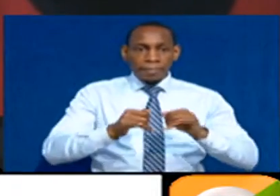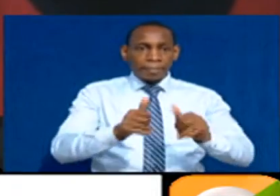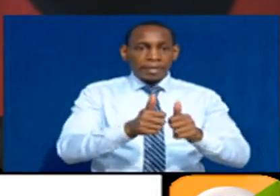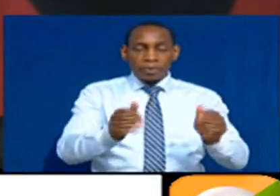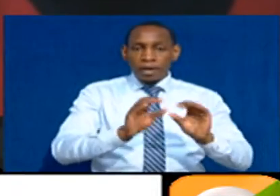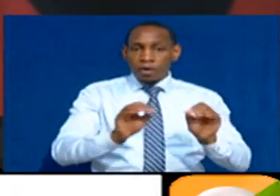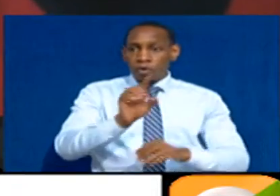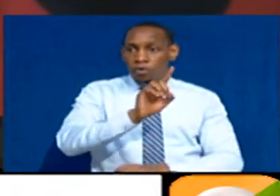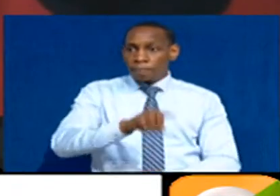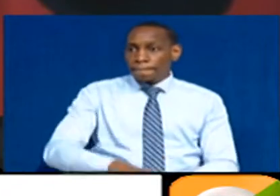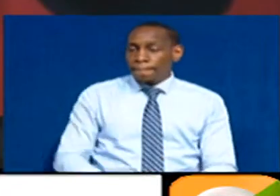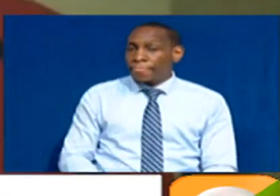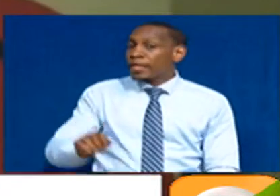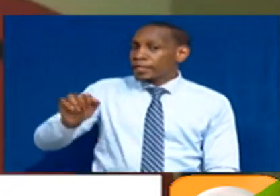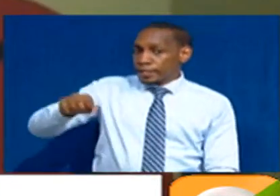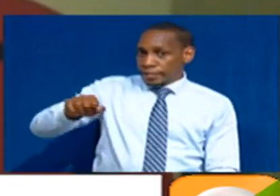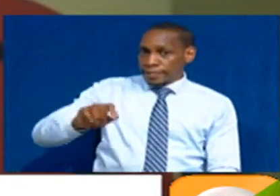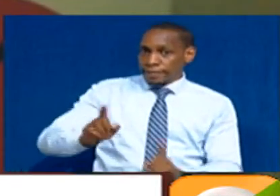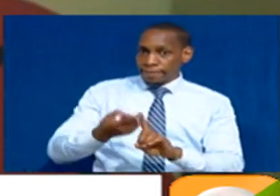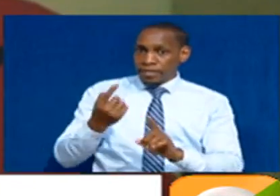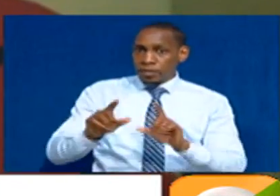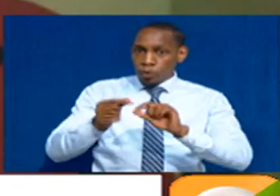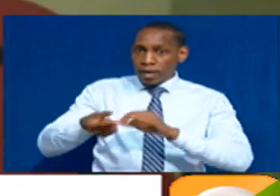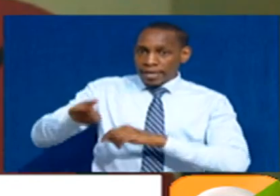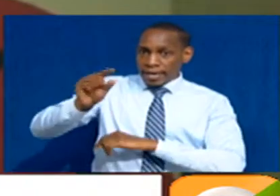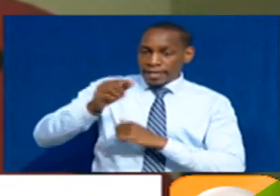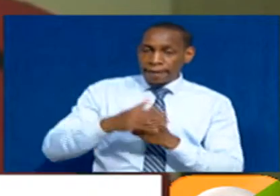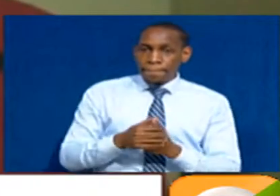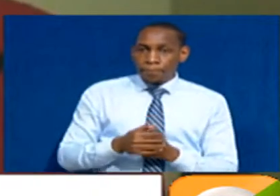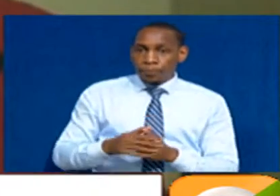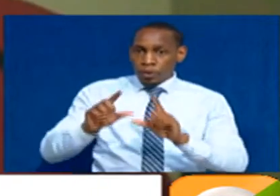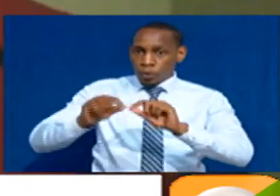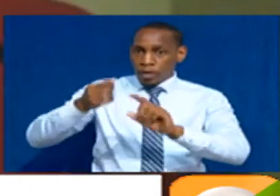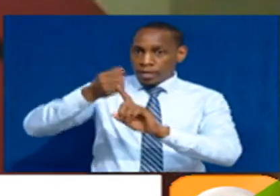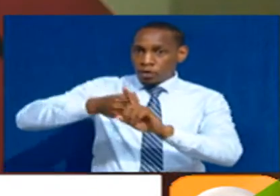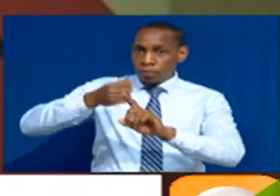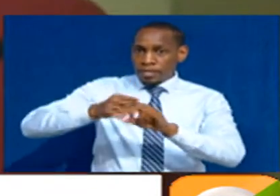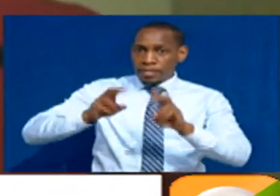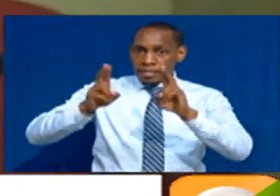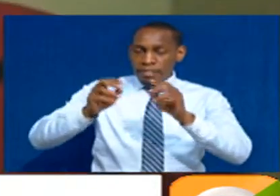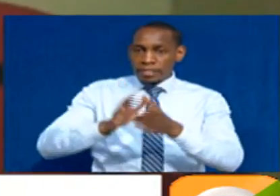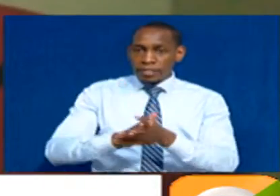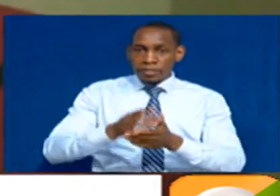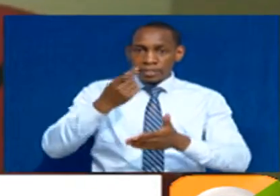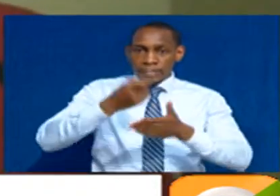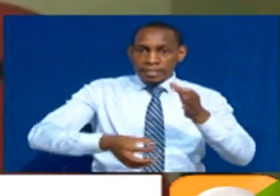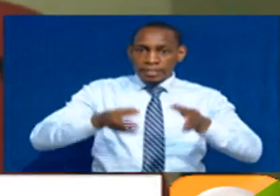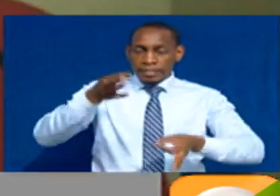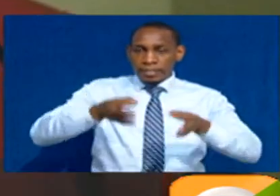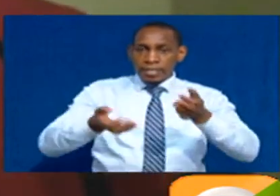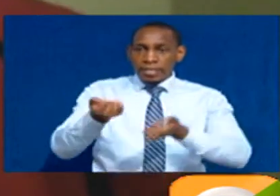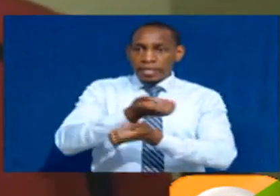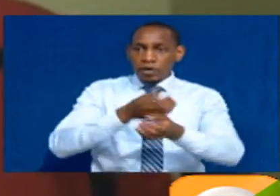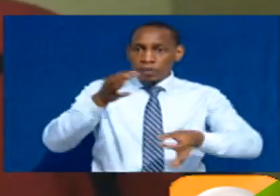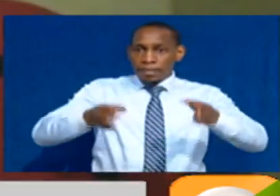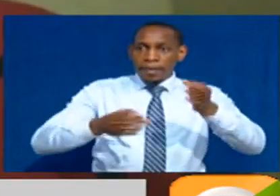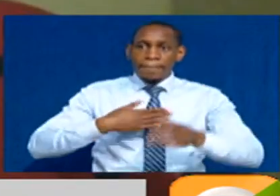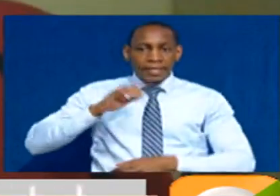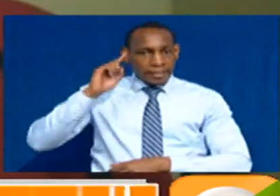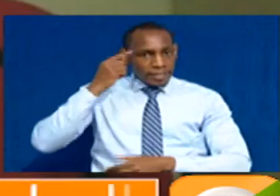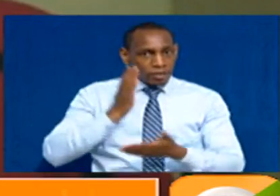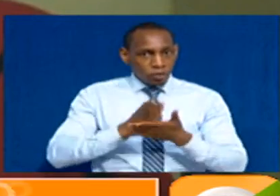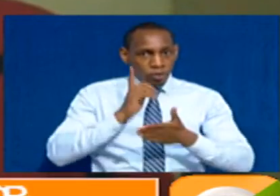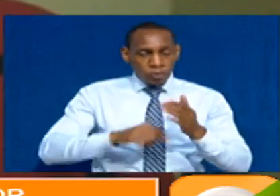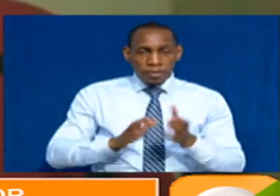implemented? Yeah, but first let me just add on to the calls on the issues around tax justice and economic justice. Mm-hmm. I think the